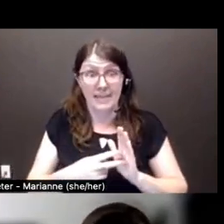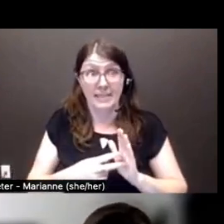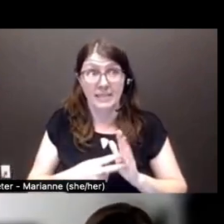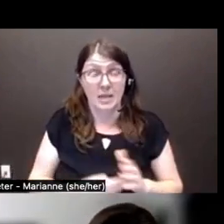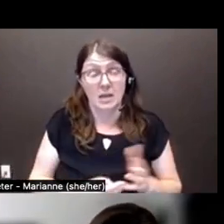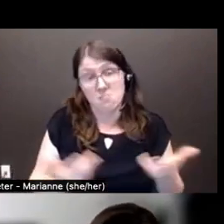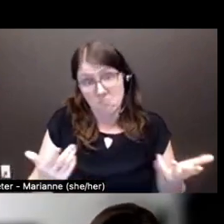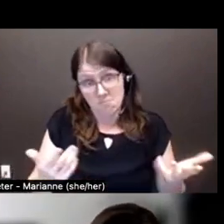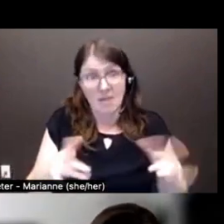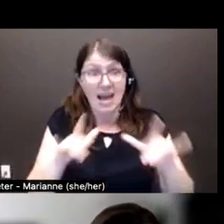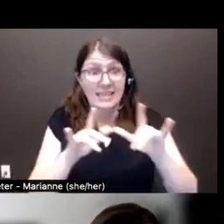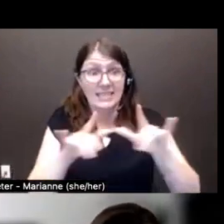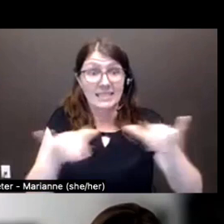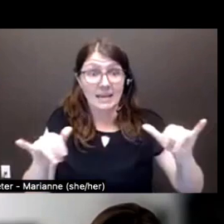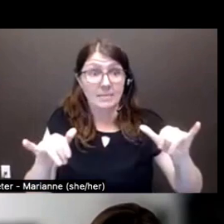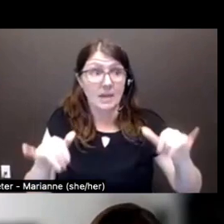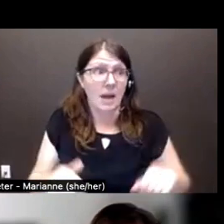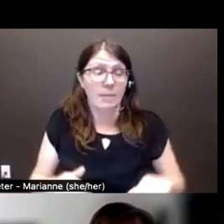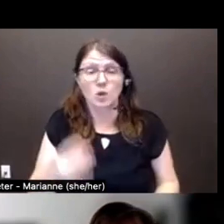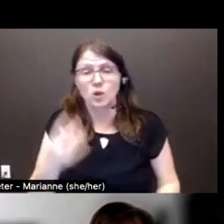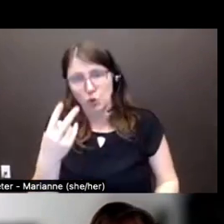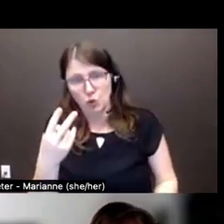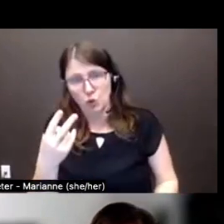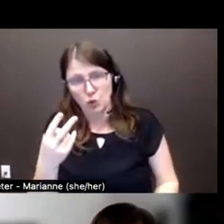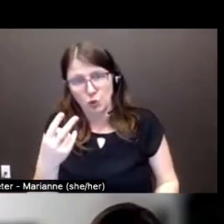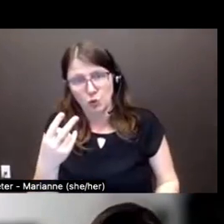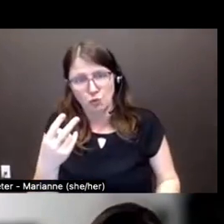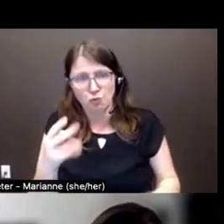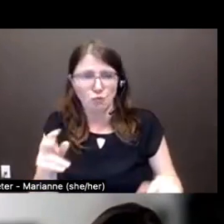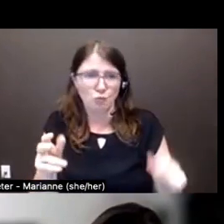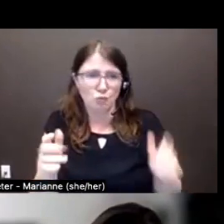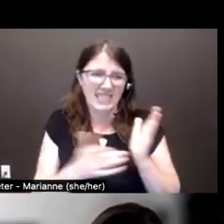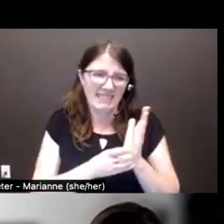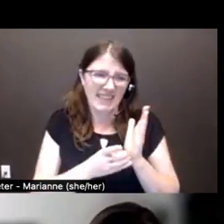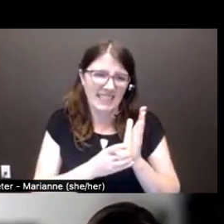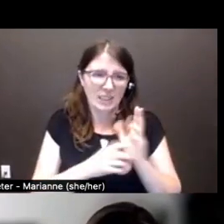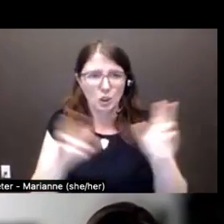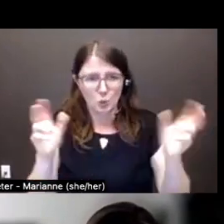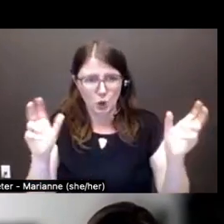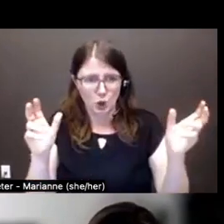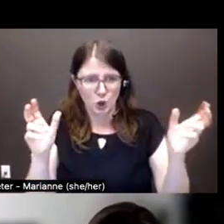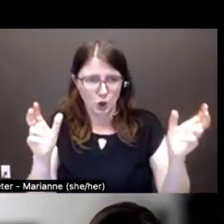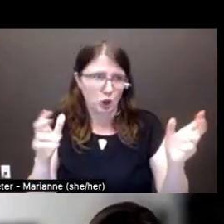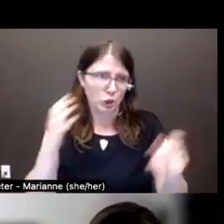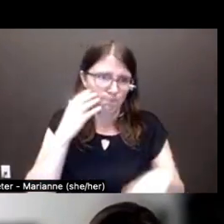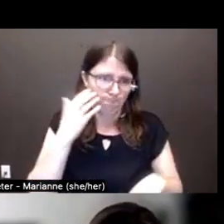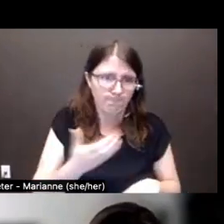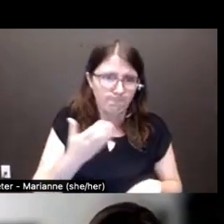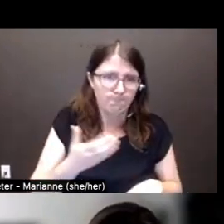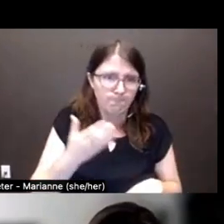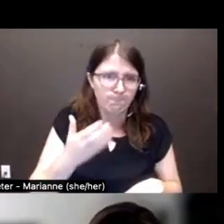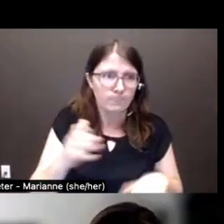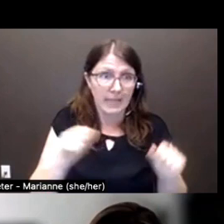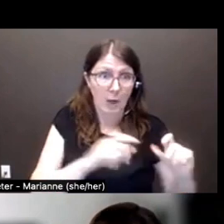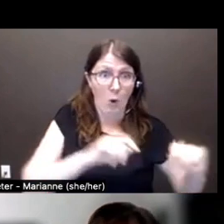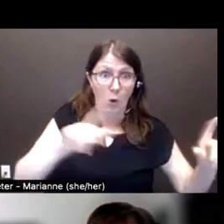So I think it's a decent price for this like tool.